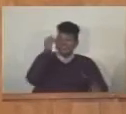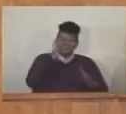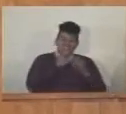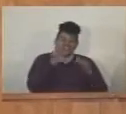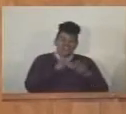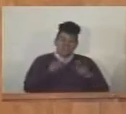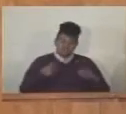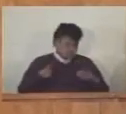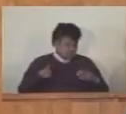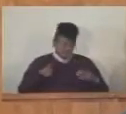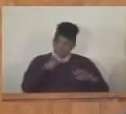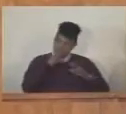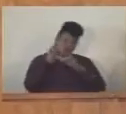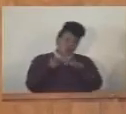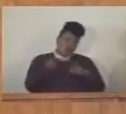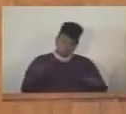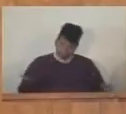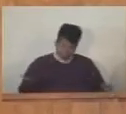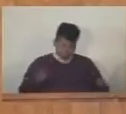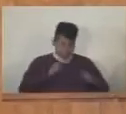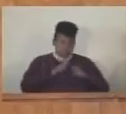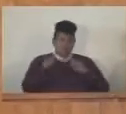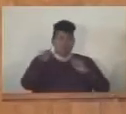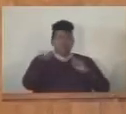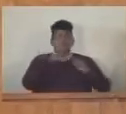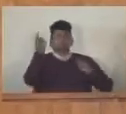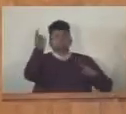it so. But when somebody